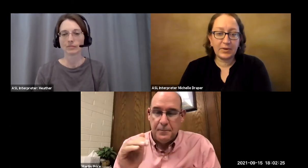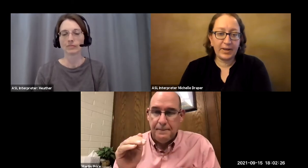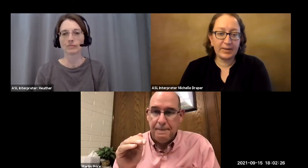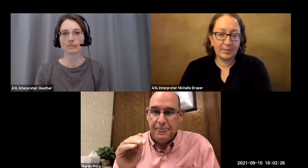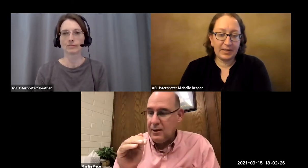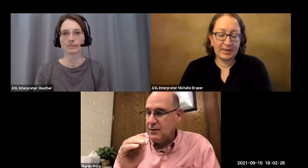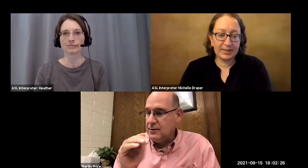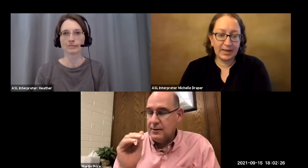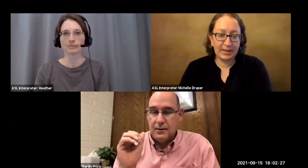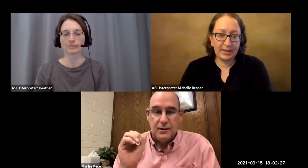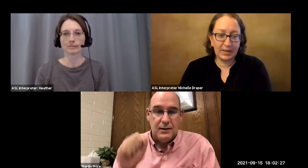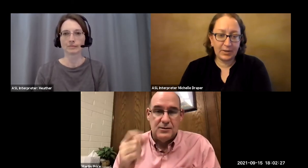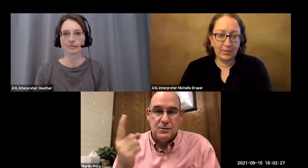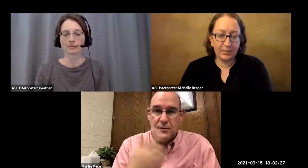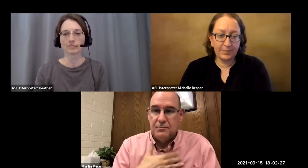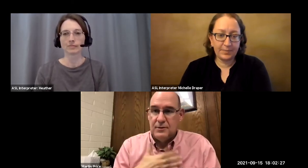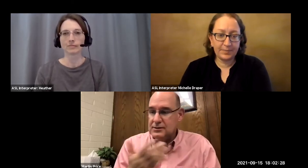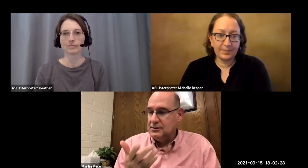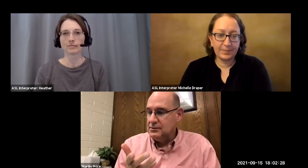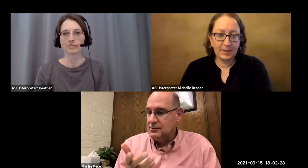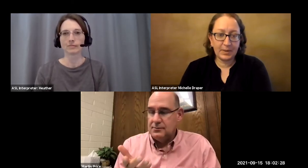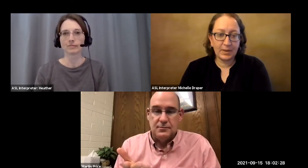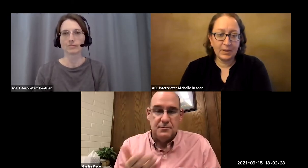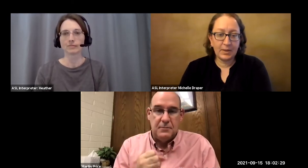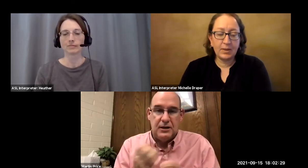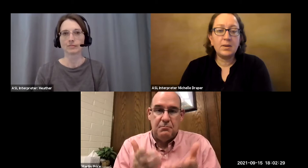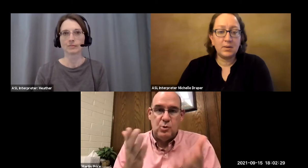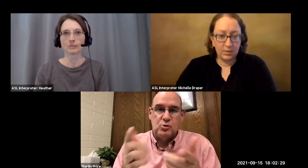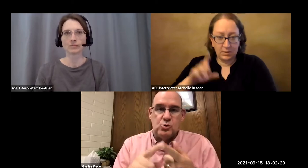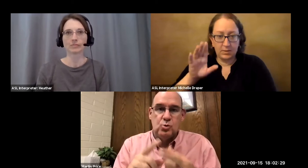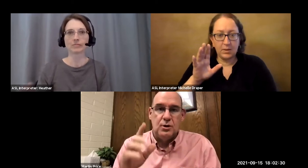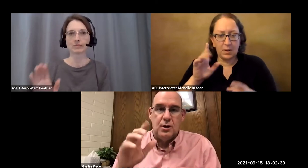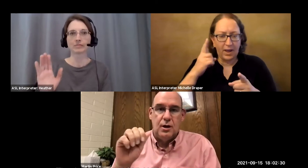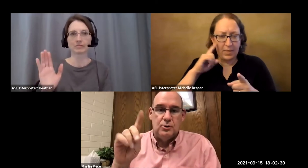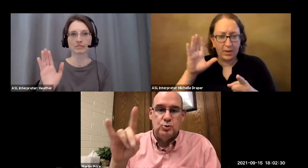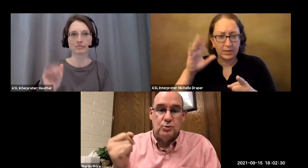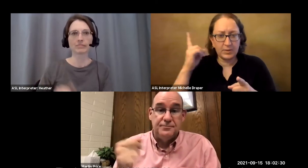This has been a great meeting tonight. Thank you. I'm my hand raised.